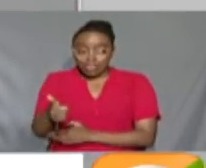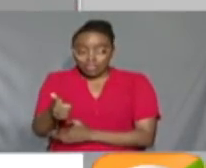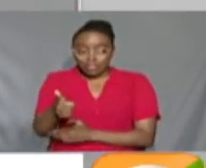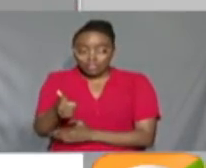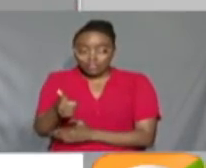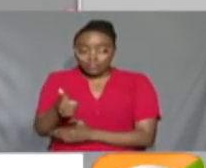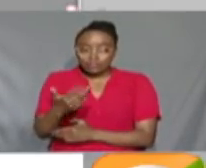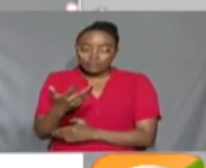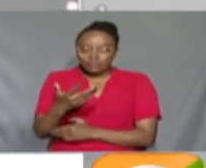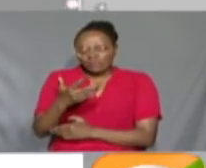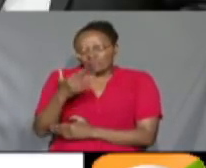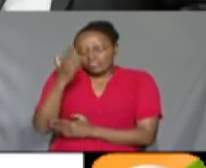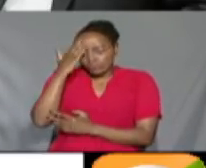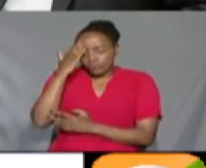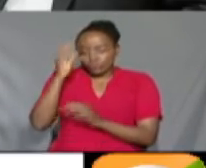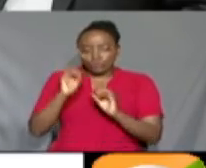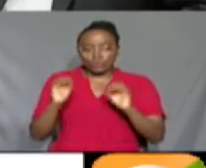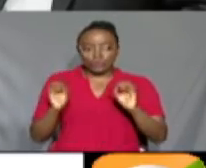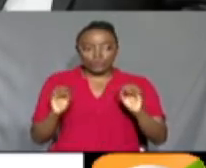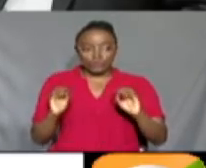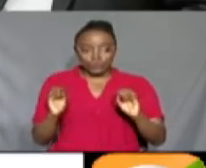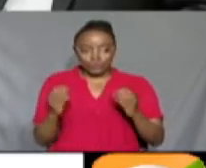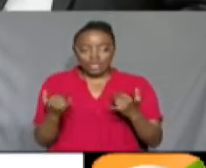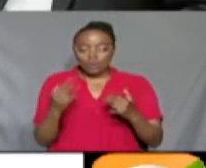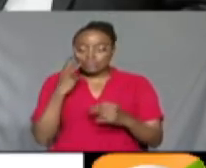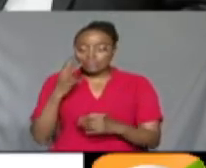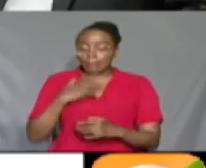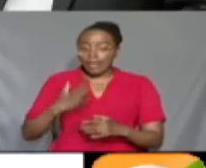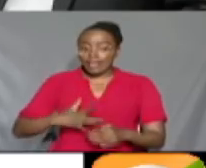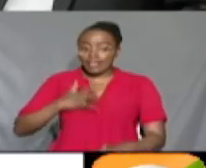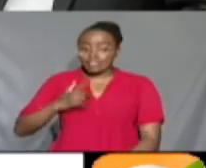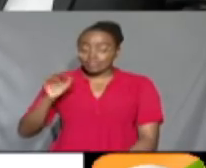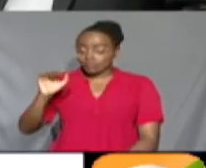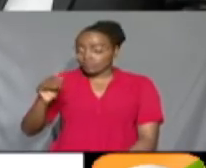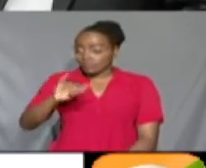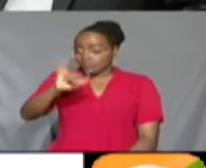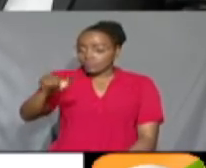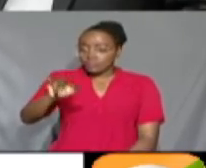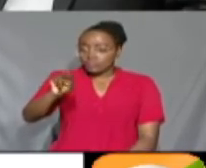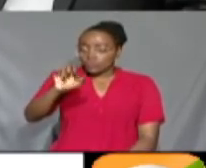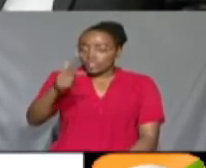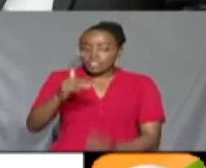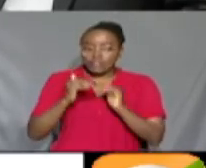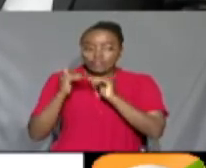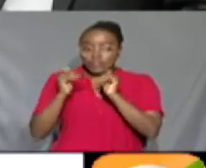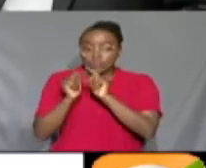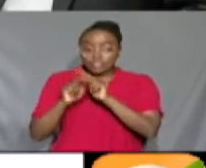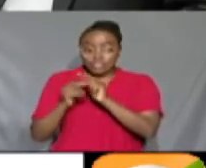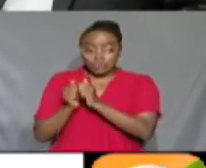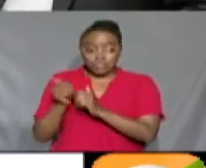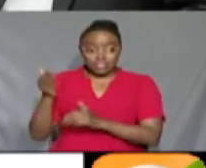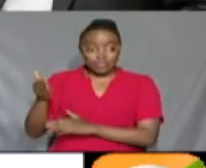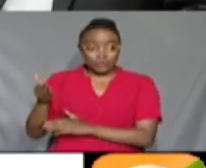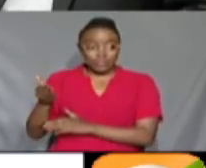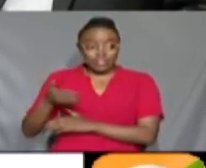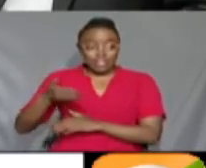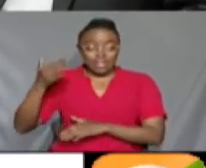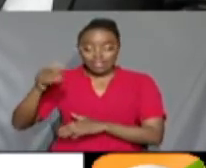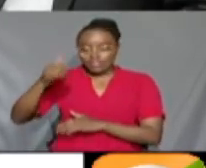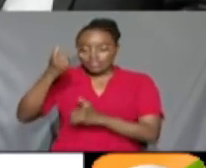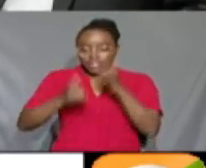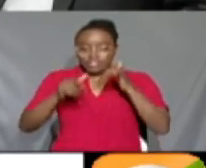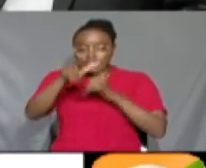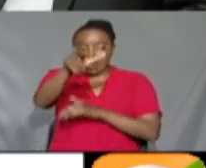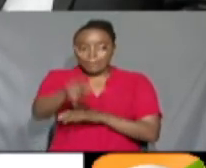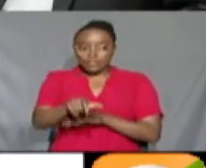of uncertainty. Okay, let's get reactions from my guests here in studio. Honorable Junet, I think it's only fair that I start with you. The last person there to